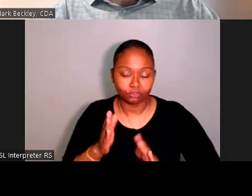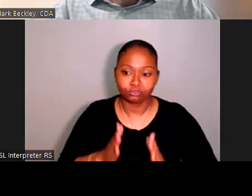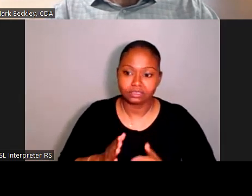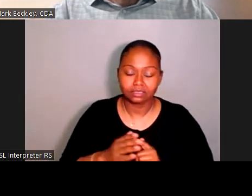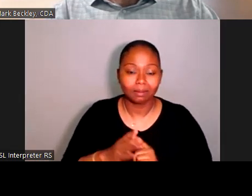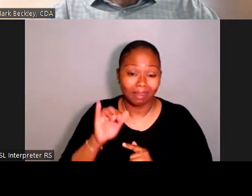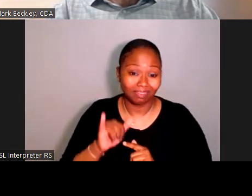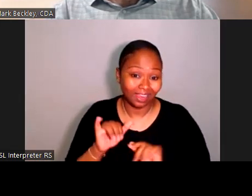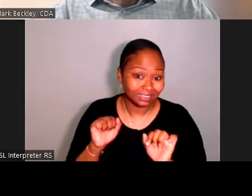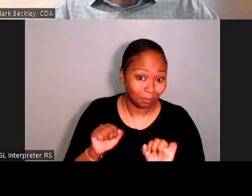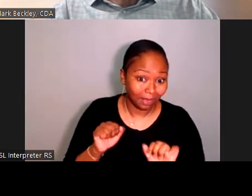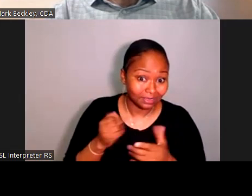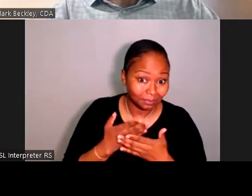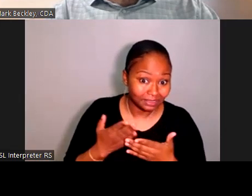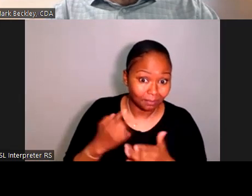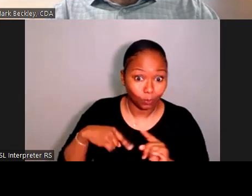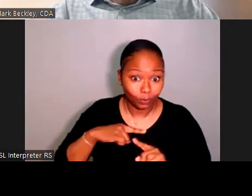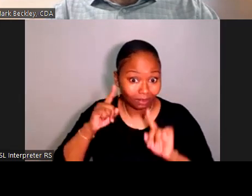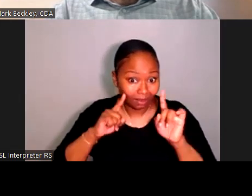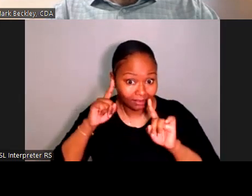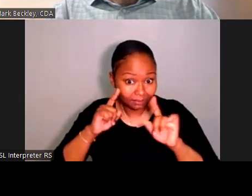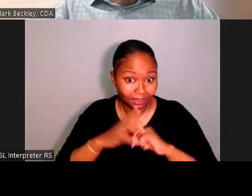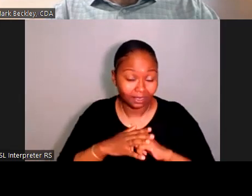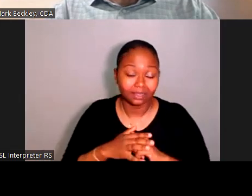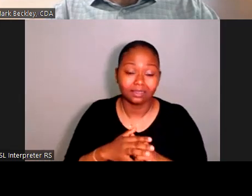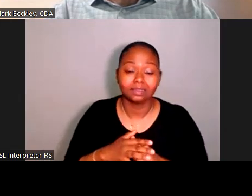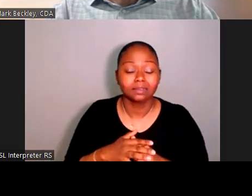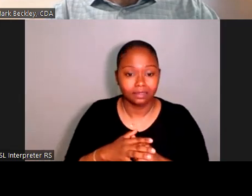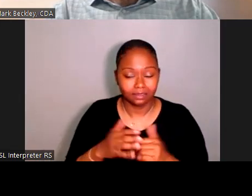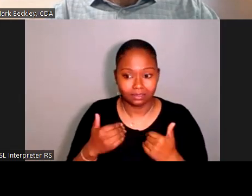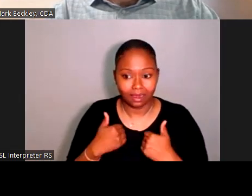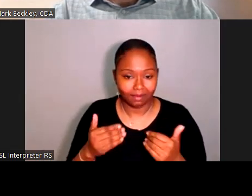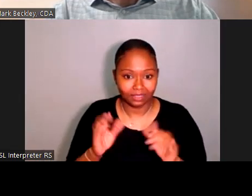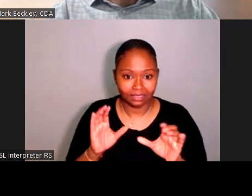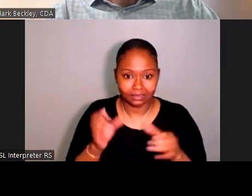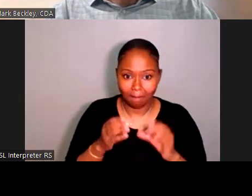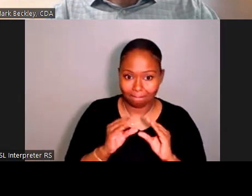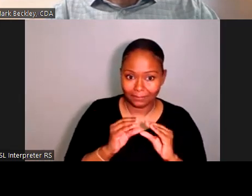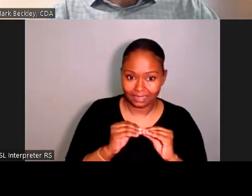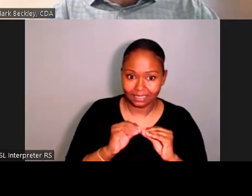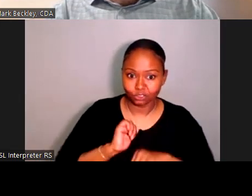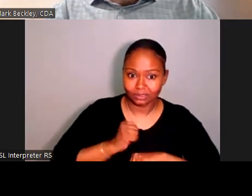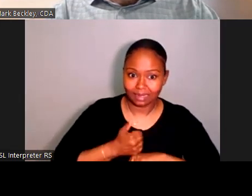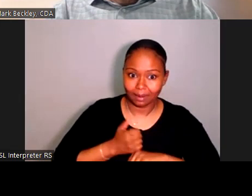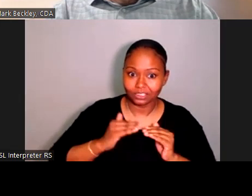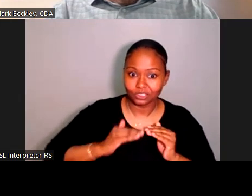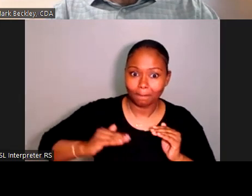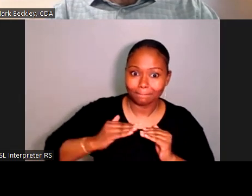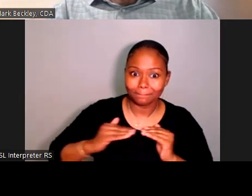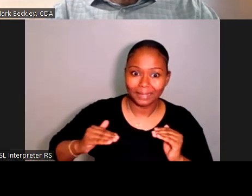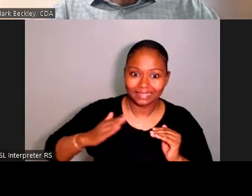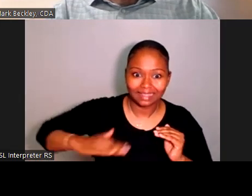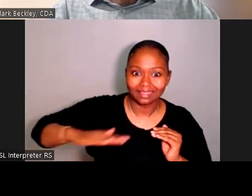something that you could contemplate here, is convening such a work group to establish baseline standards